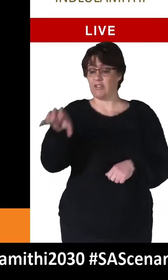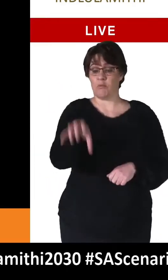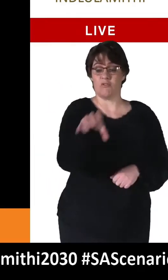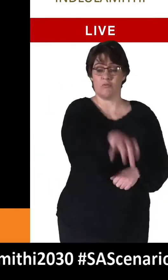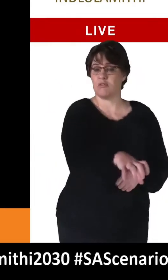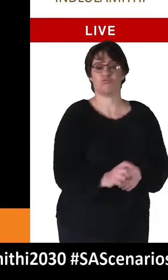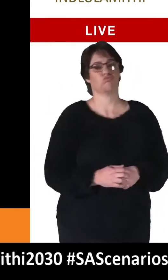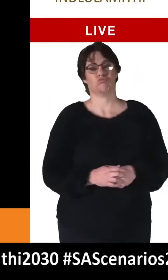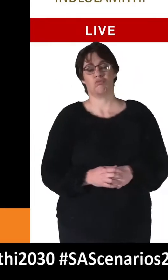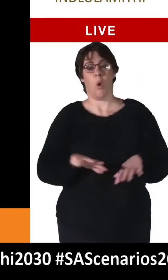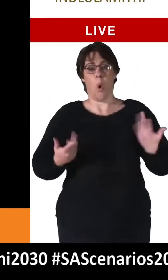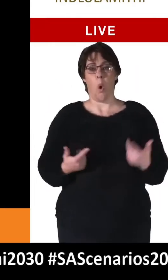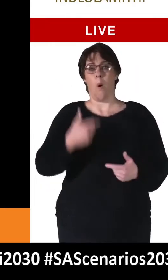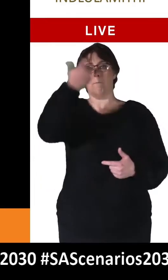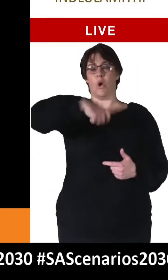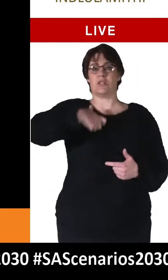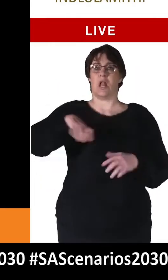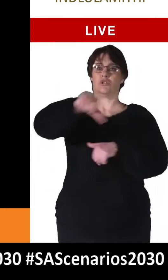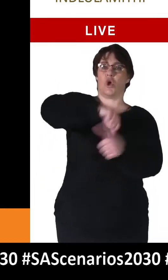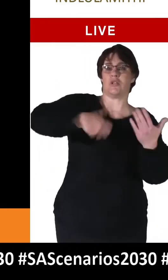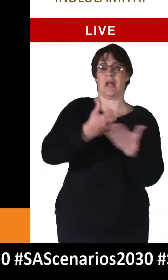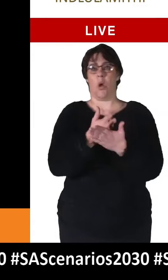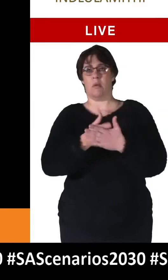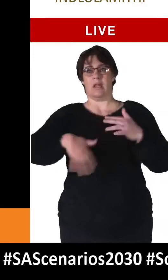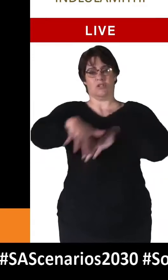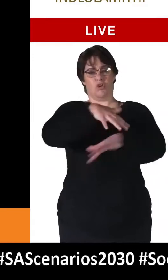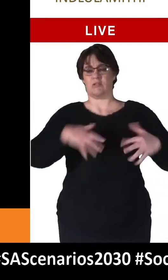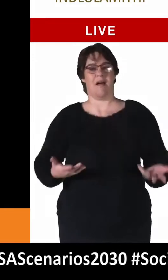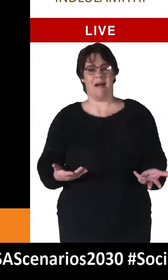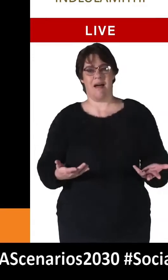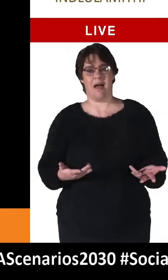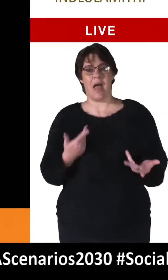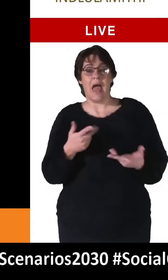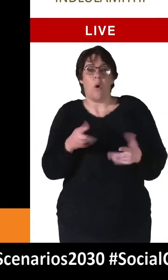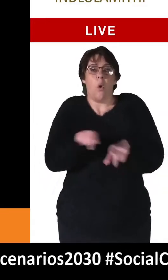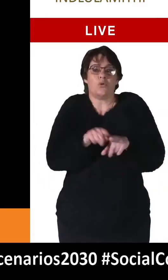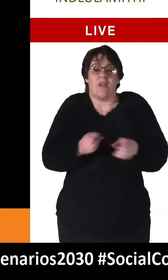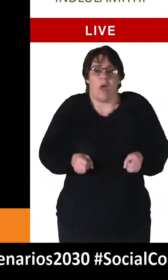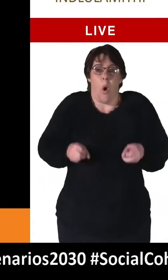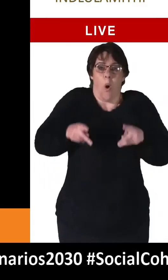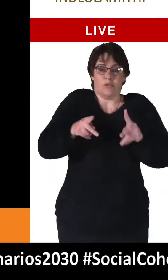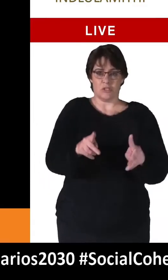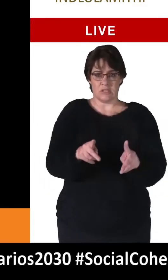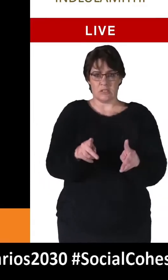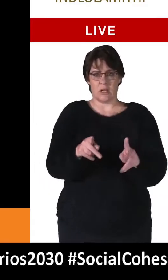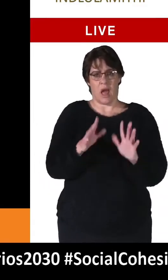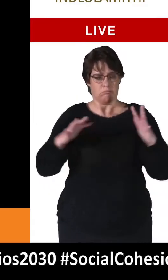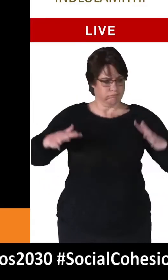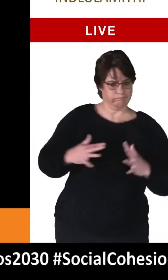institutions or their personal socio-economic circumstances, and they provide all sorts of opportunities for compacting towards